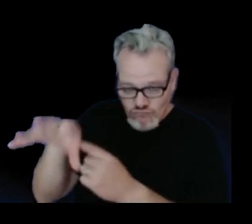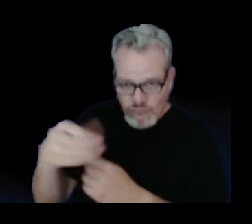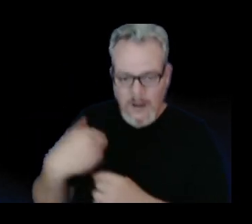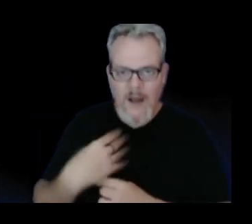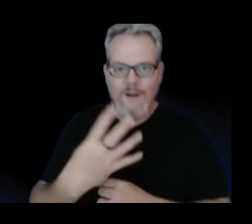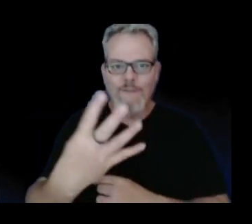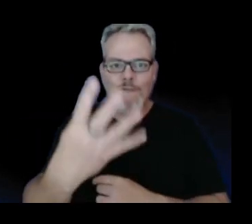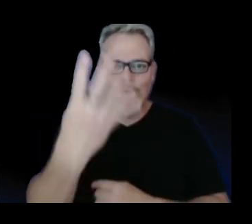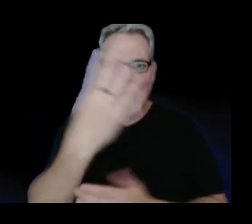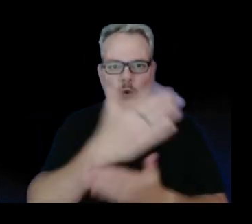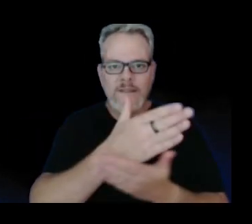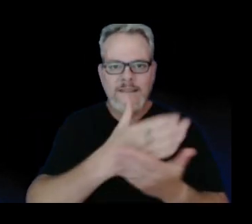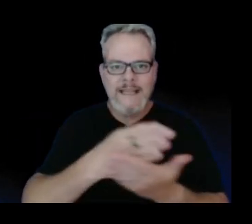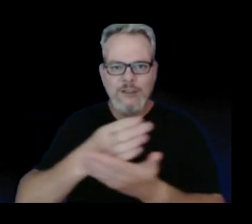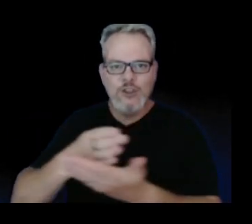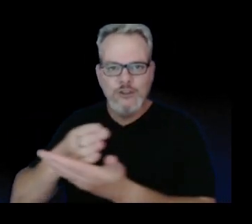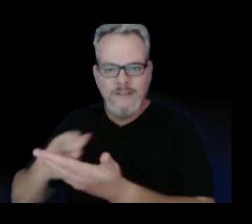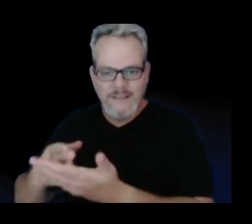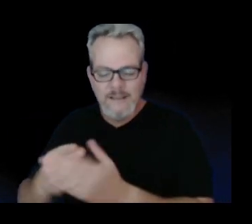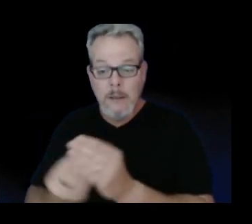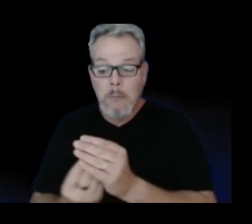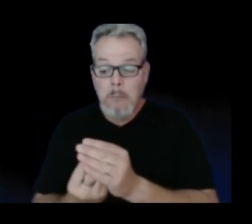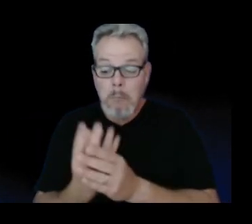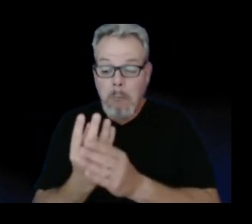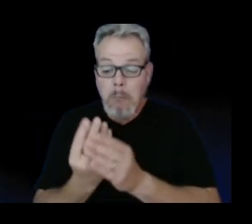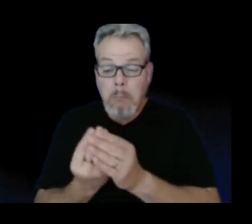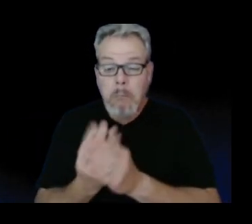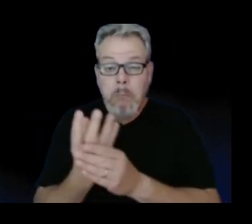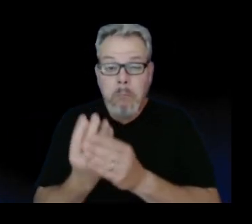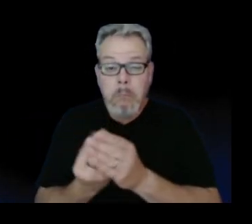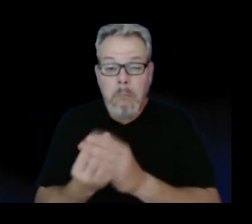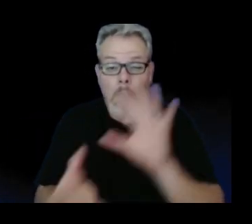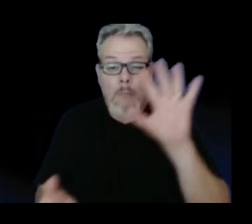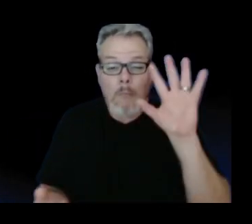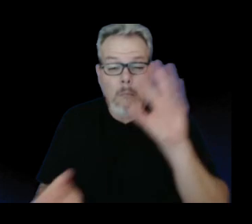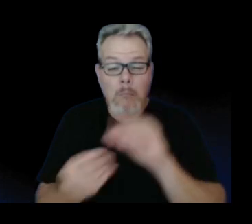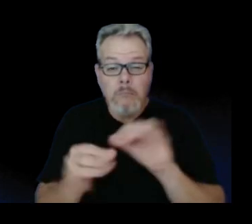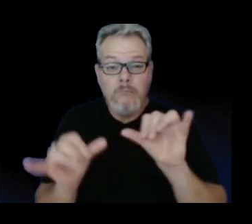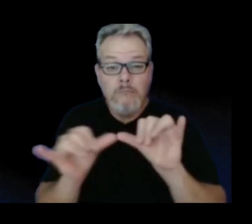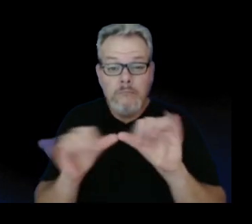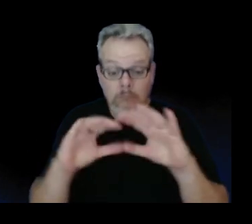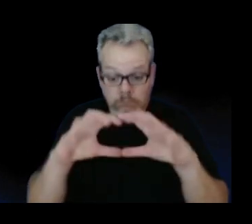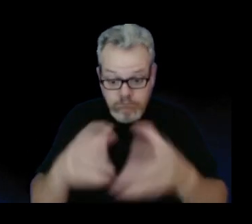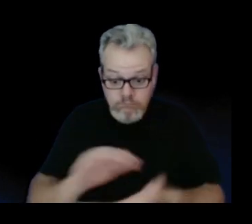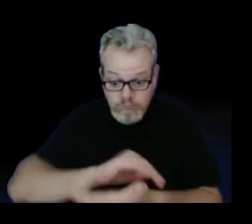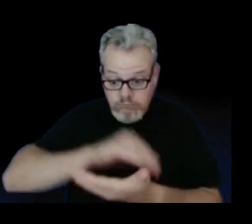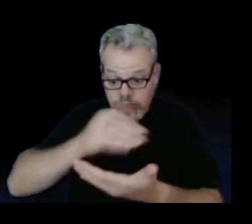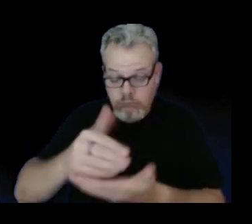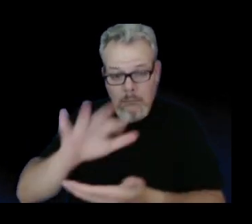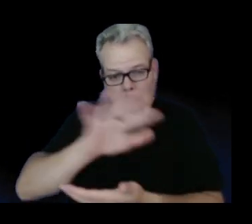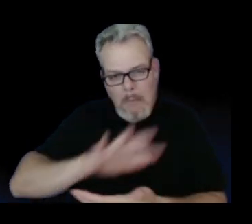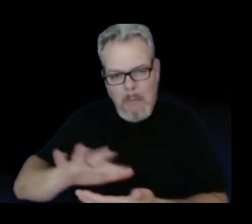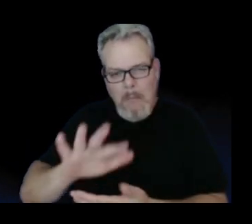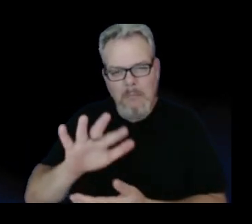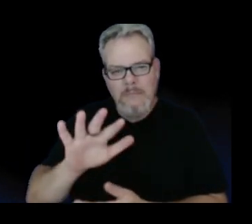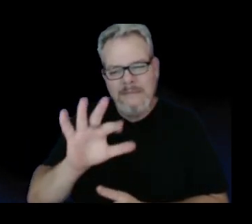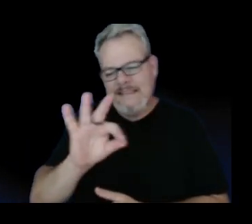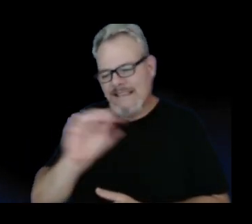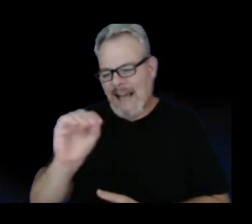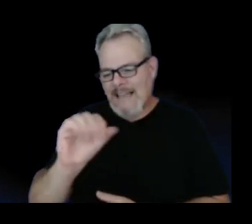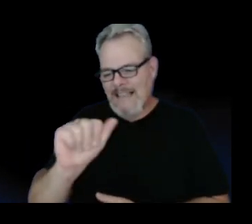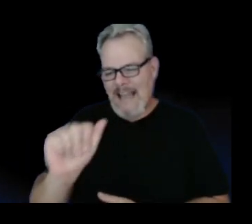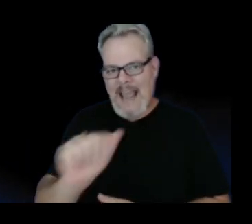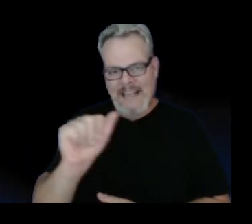segments and put out a fairly small pad of lava, about 90 acres. In total, about 0.1 million cubic